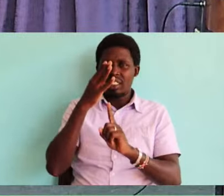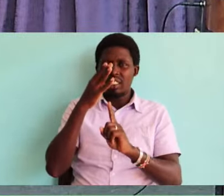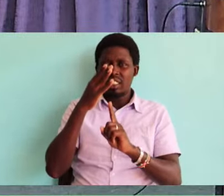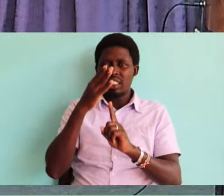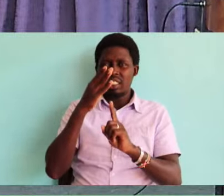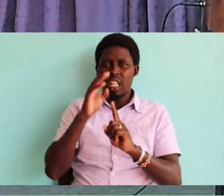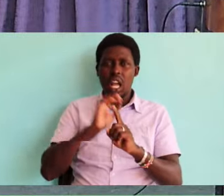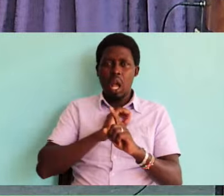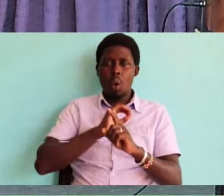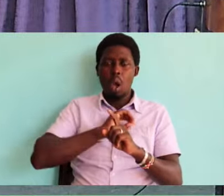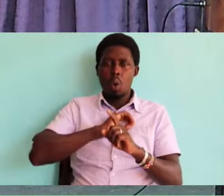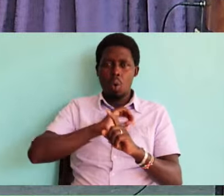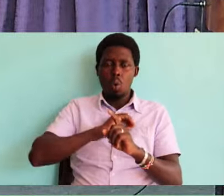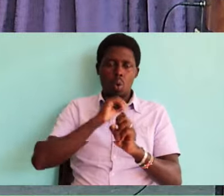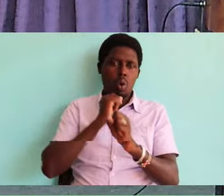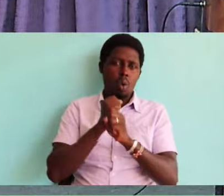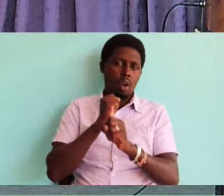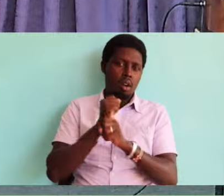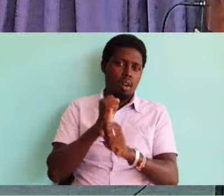our ministry,